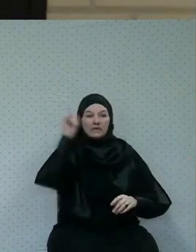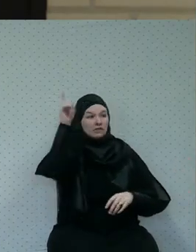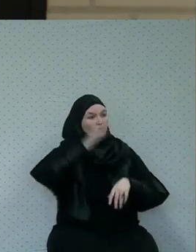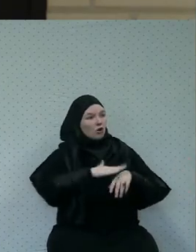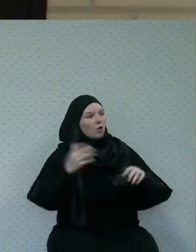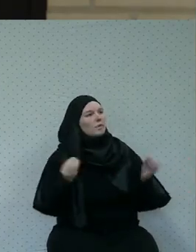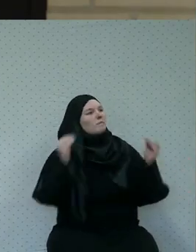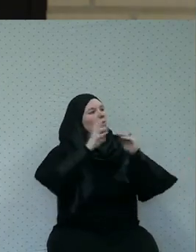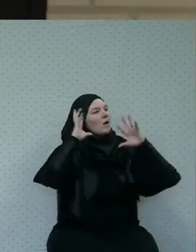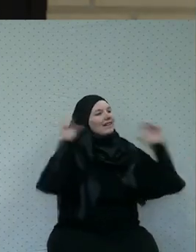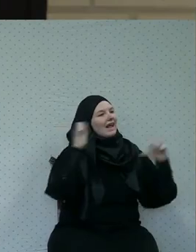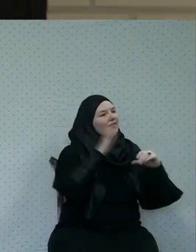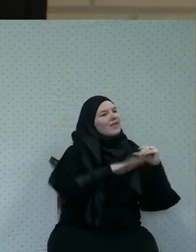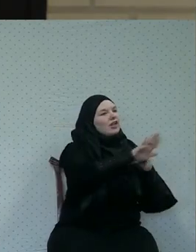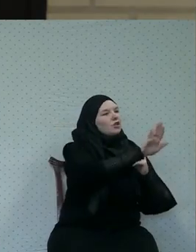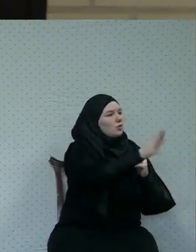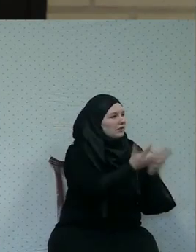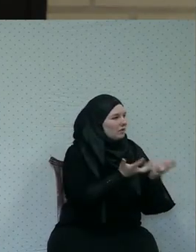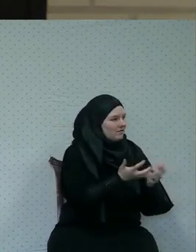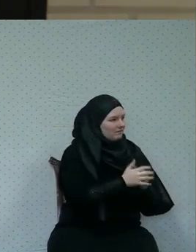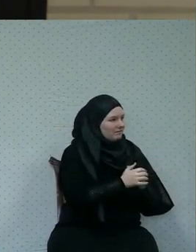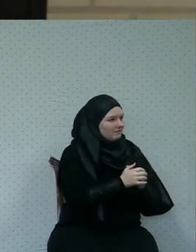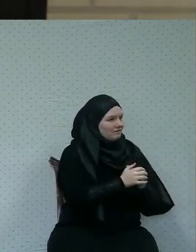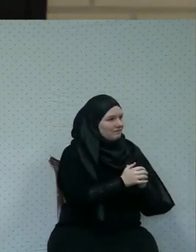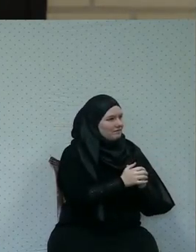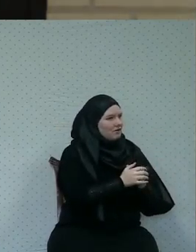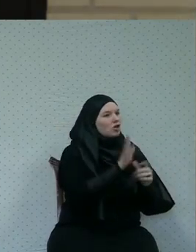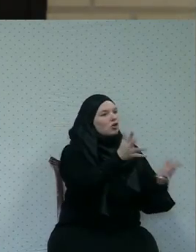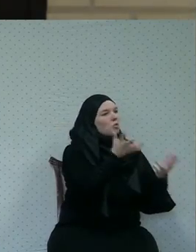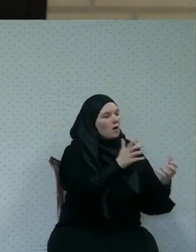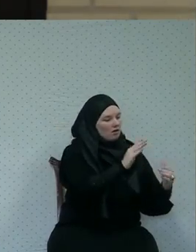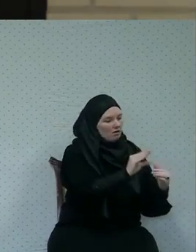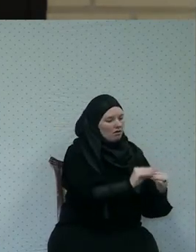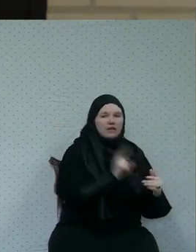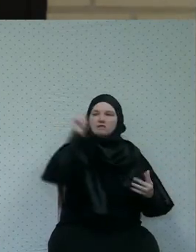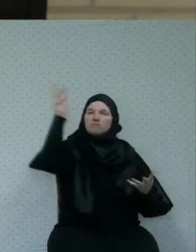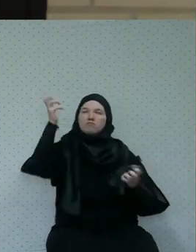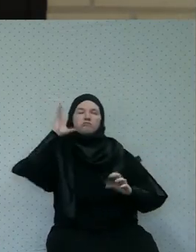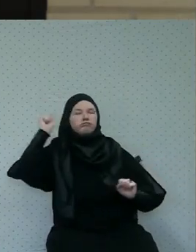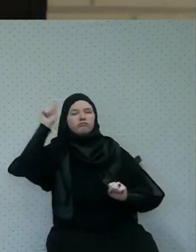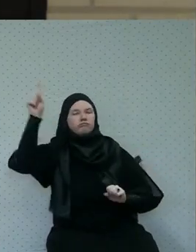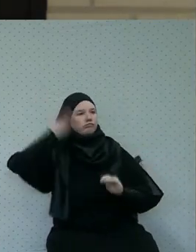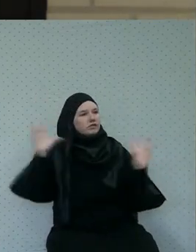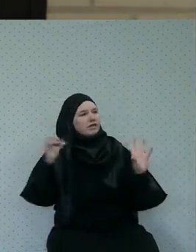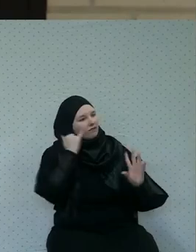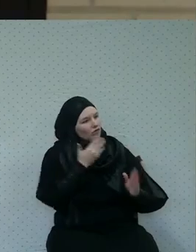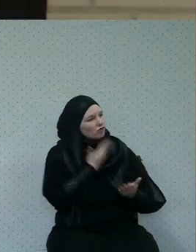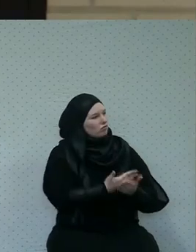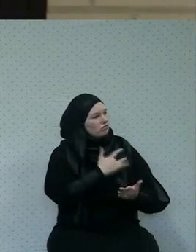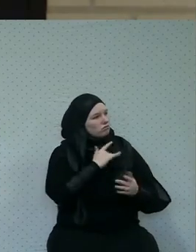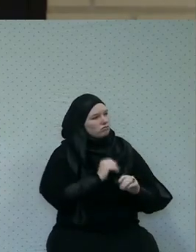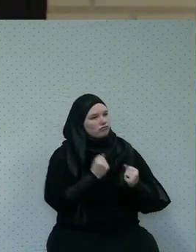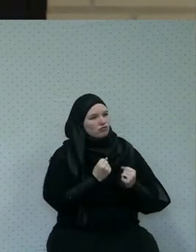desires, or even the devil is whispering. Allah's voice will be louder than all of the above. So when